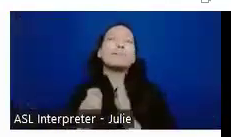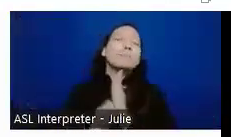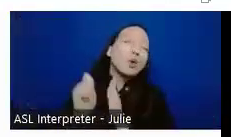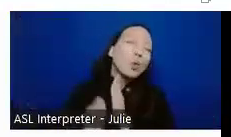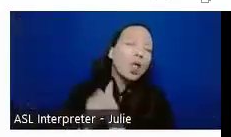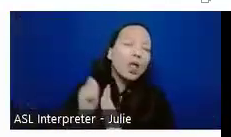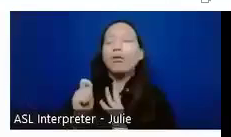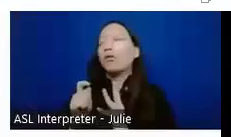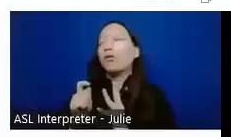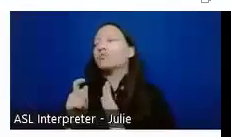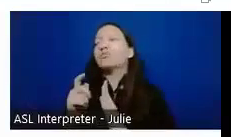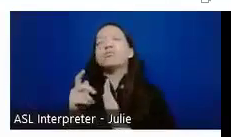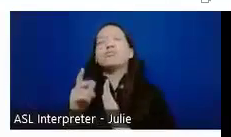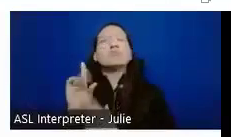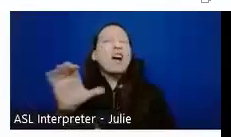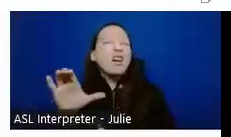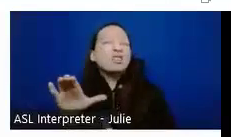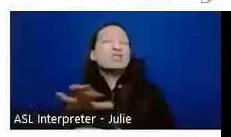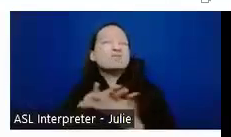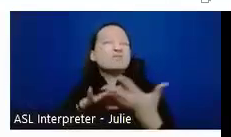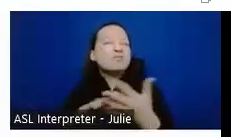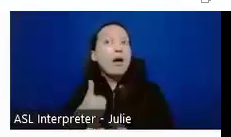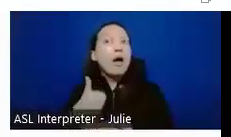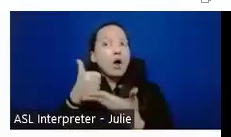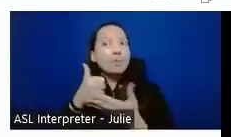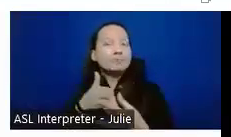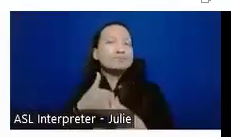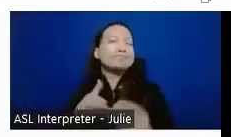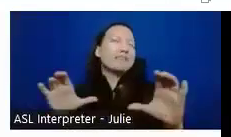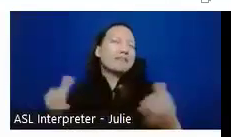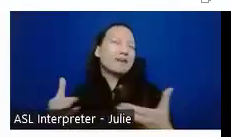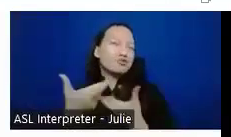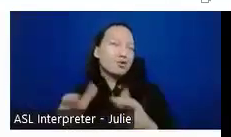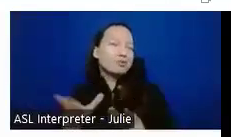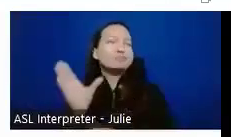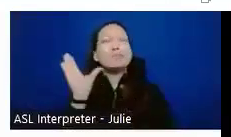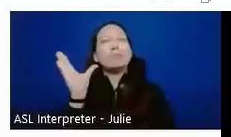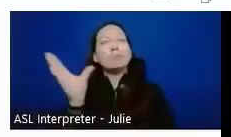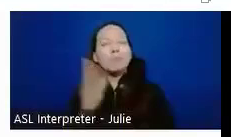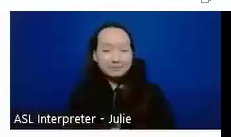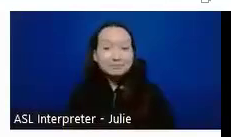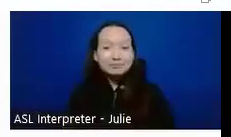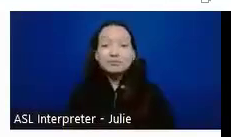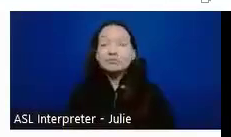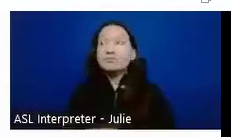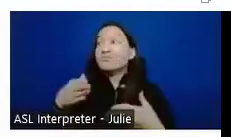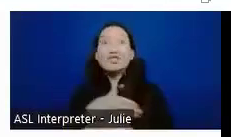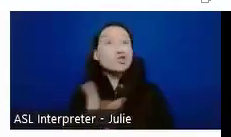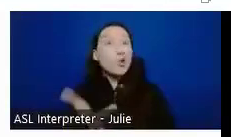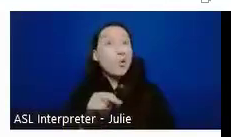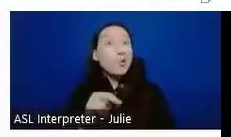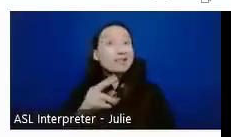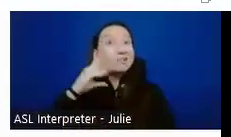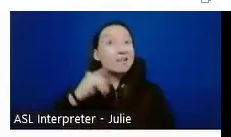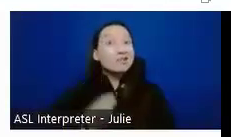other documents that help guide you through a class setting of some sort. What about sharing your own